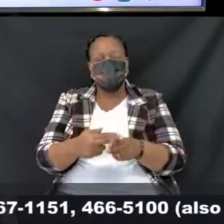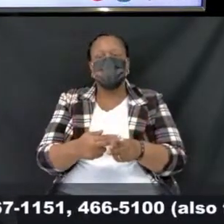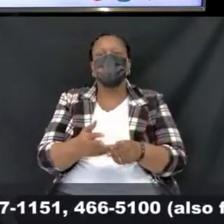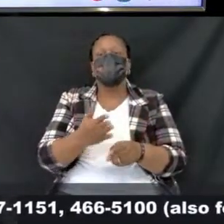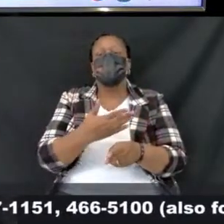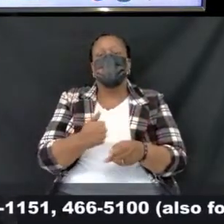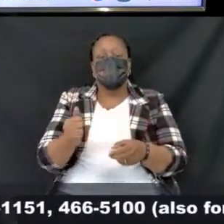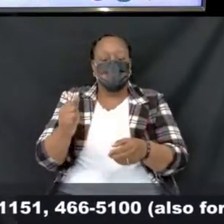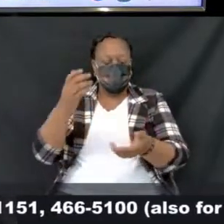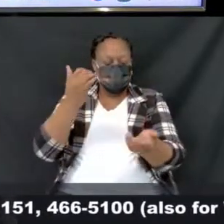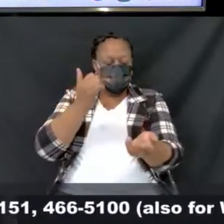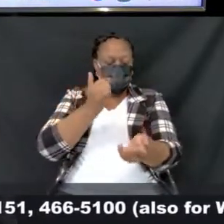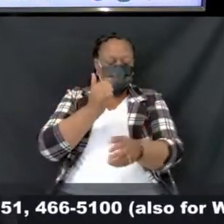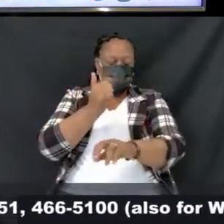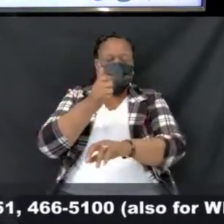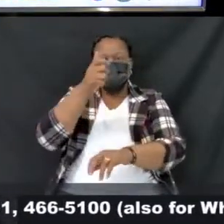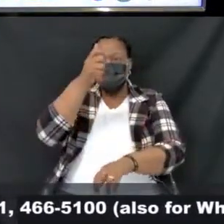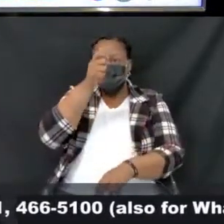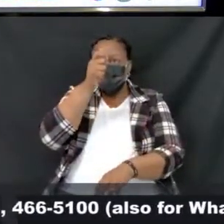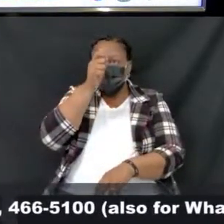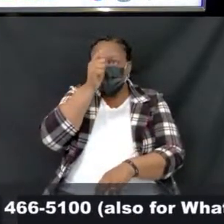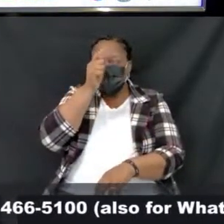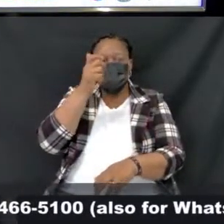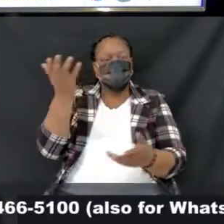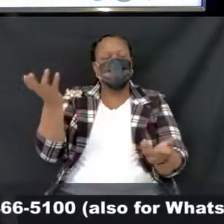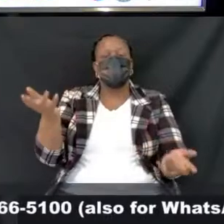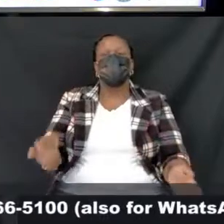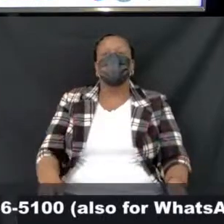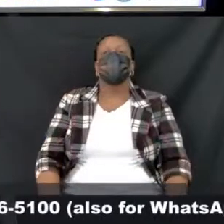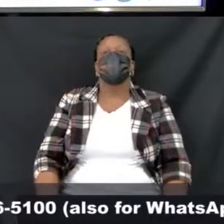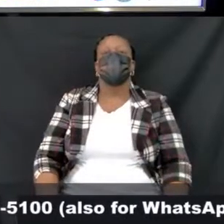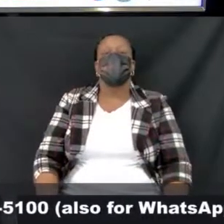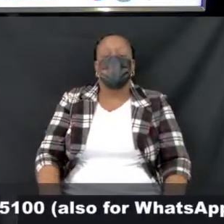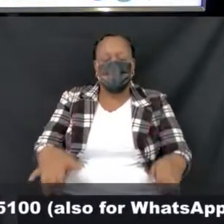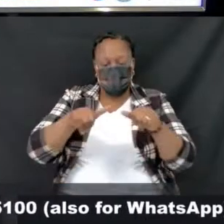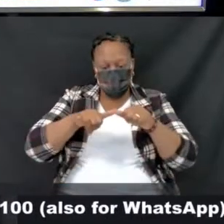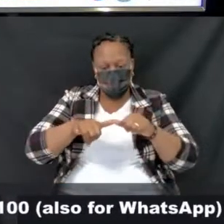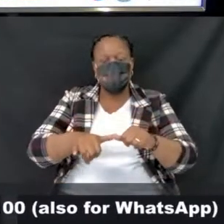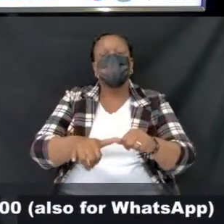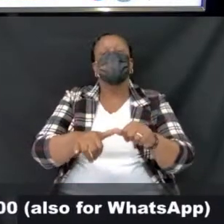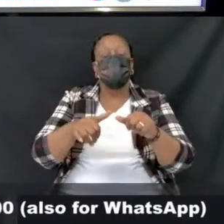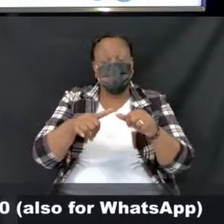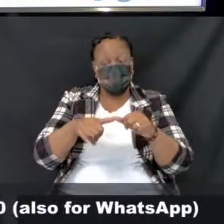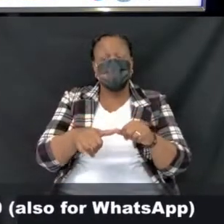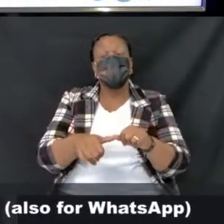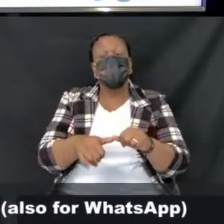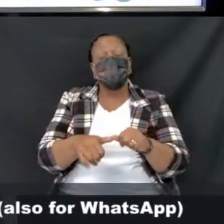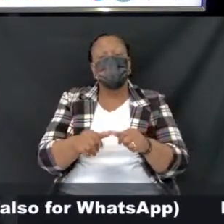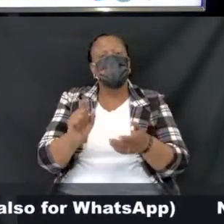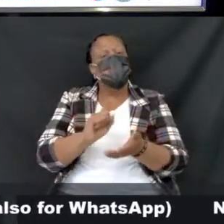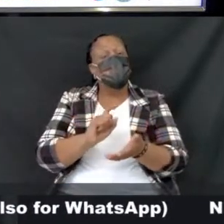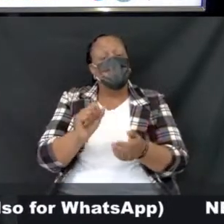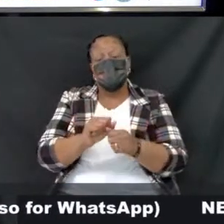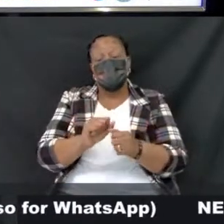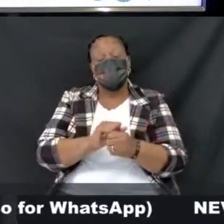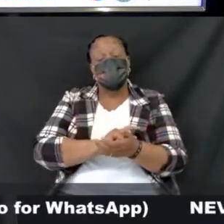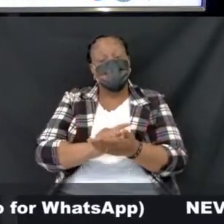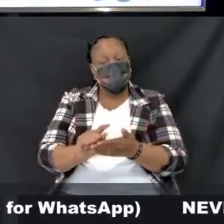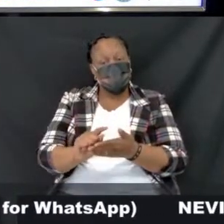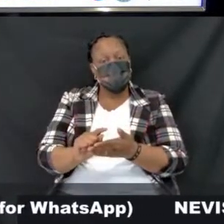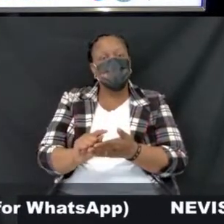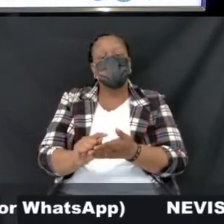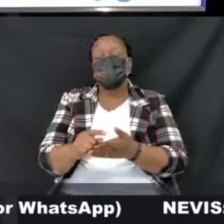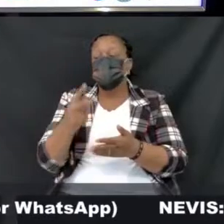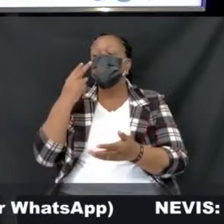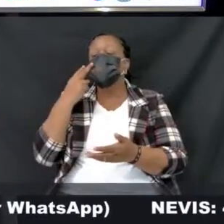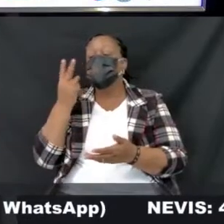to continue. We want to encourage you to continue for now. And we every week, we are reviewing the protocols.